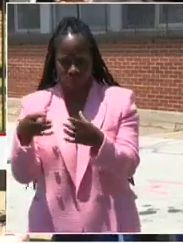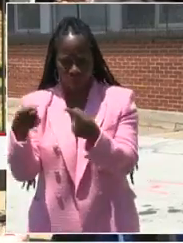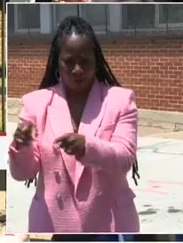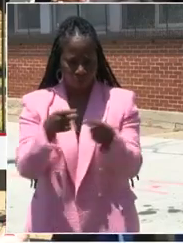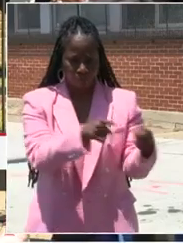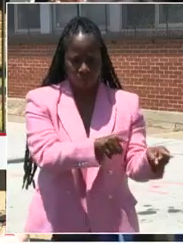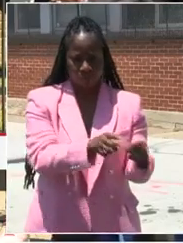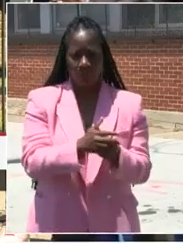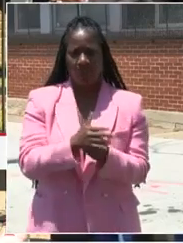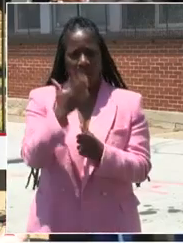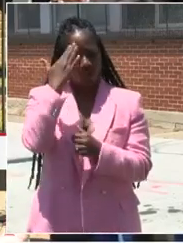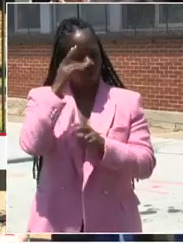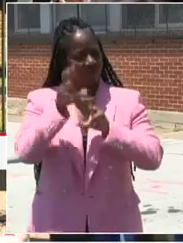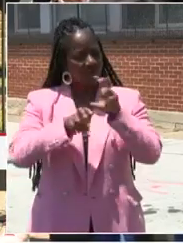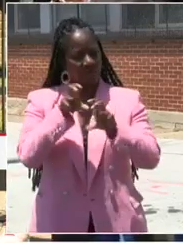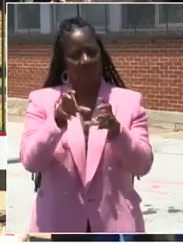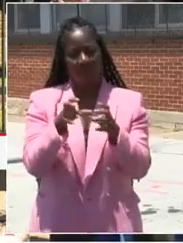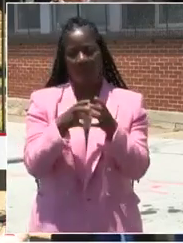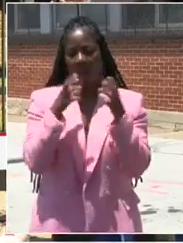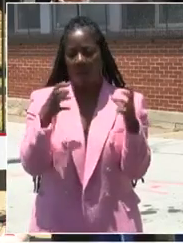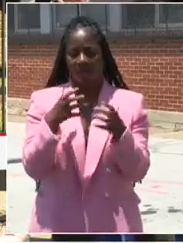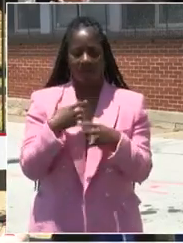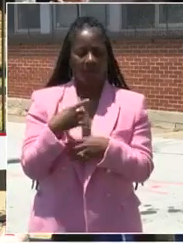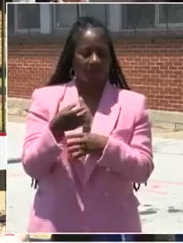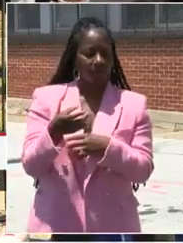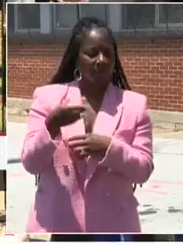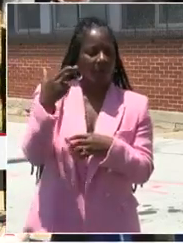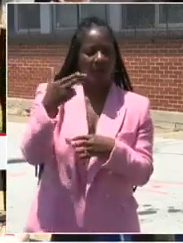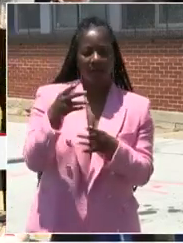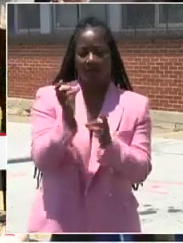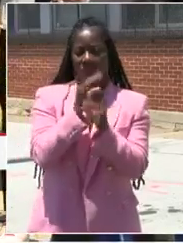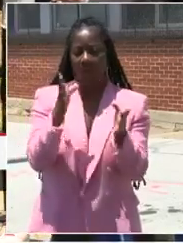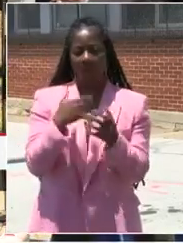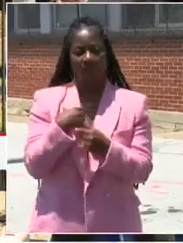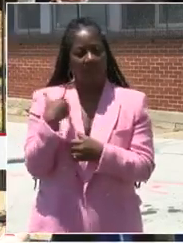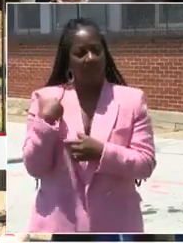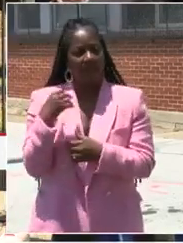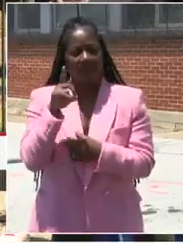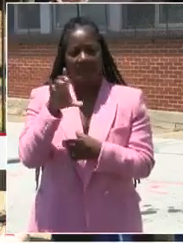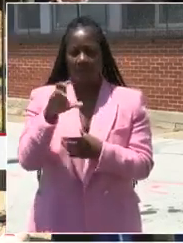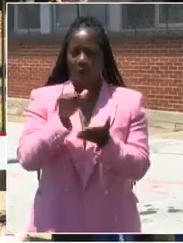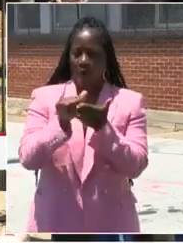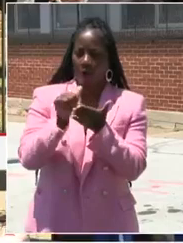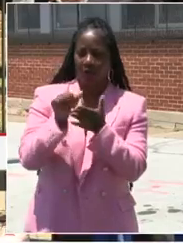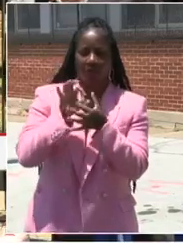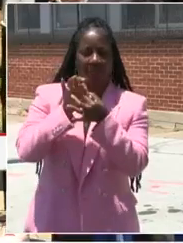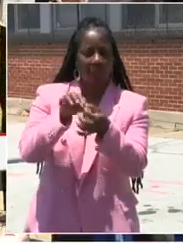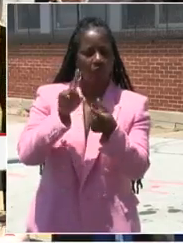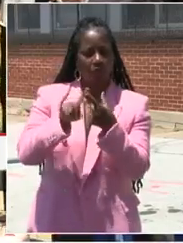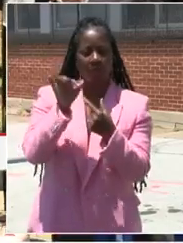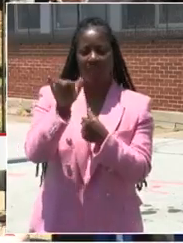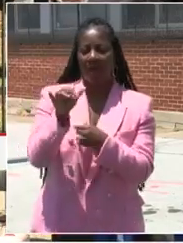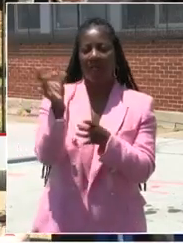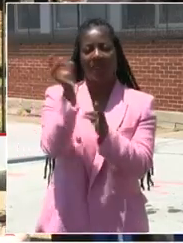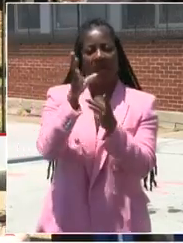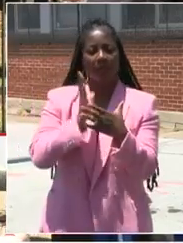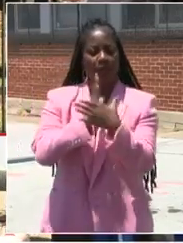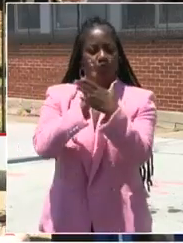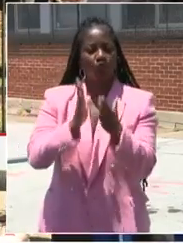you've been investing a lot in gun violence prevention. There was the DC audit that came out about the violence interrupter